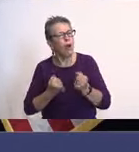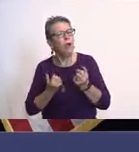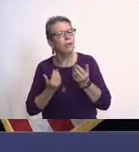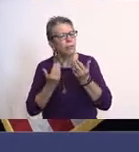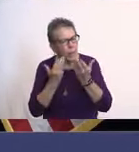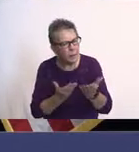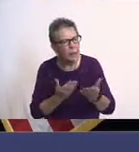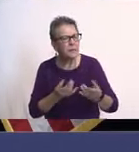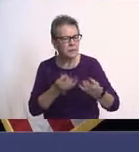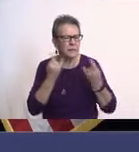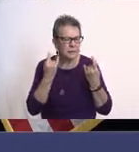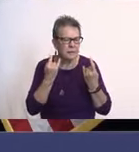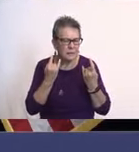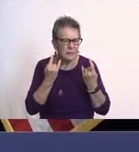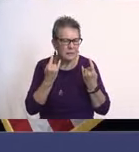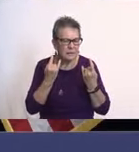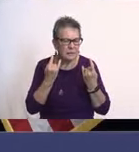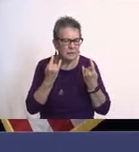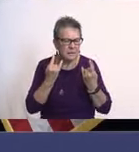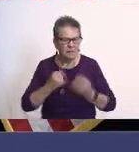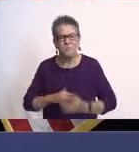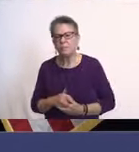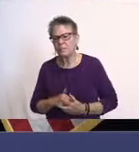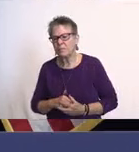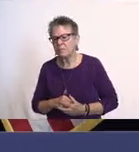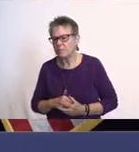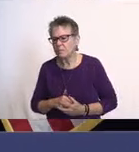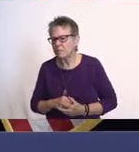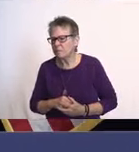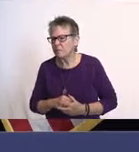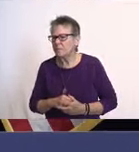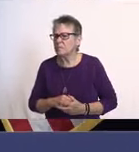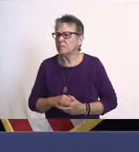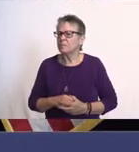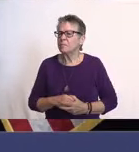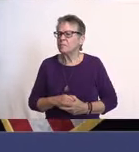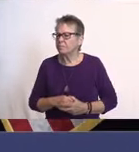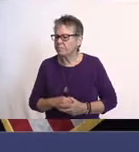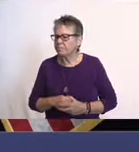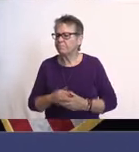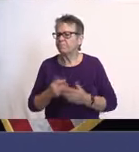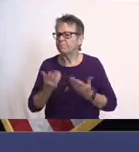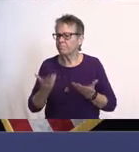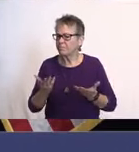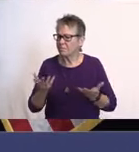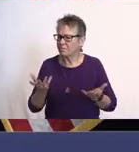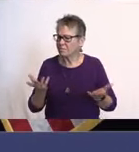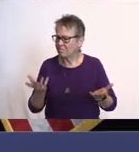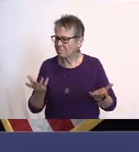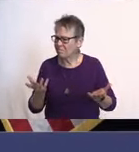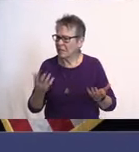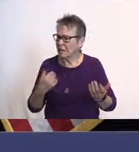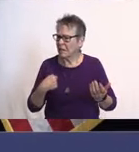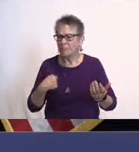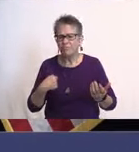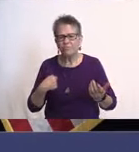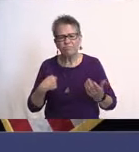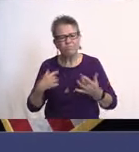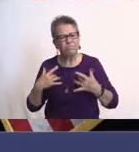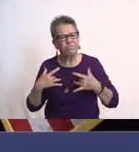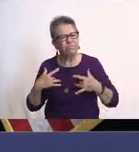not. And there's no question, even though we're not happy with booster rates at 50%, I think the national average